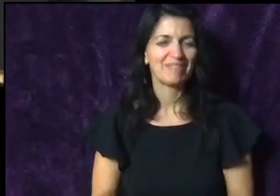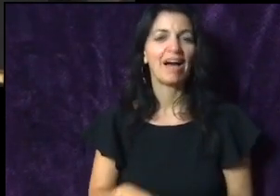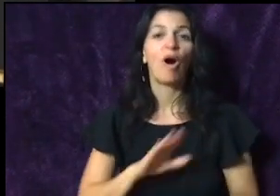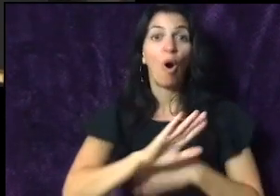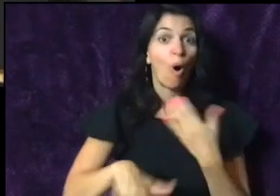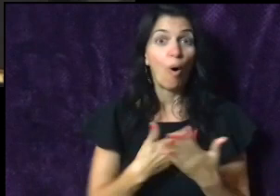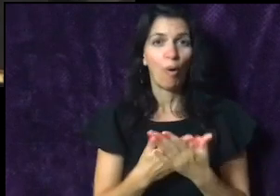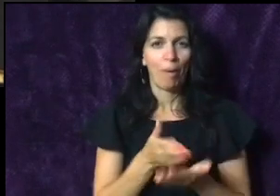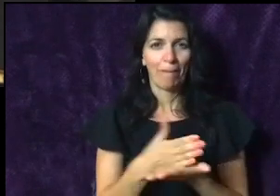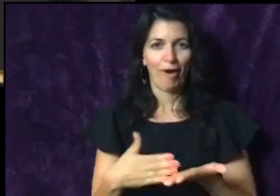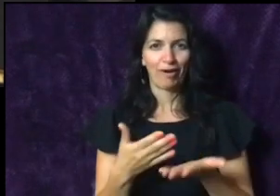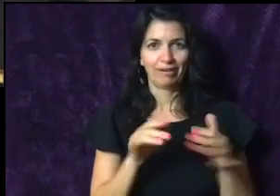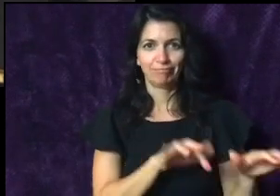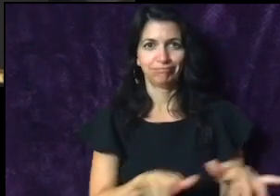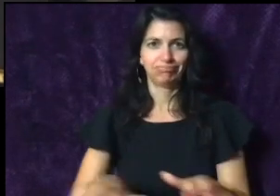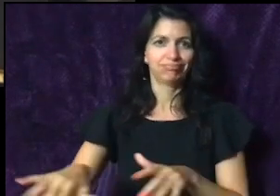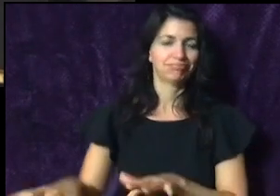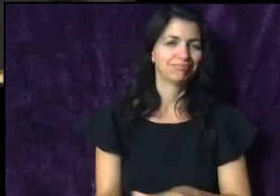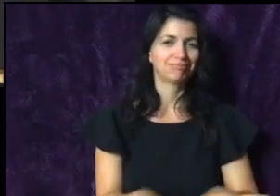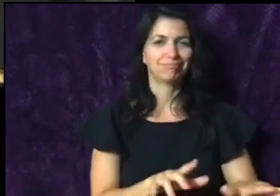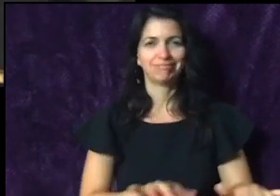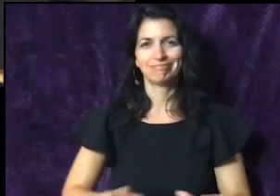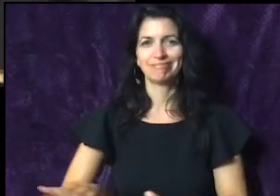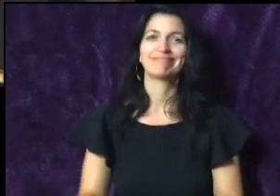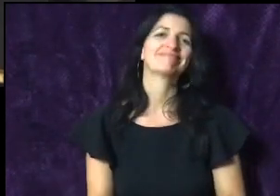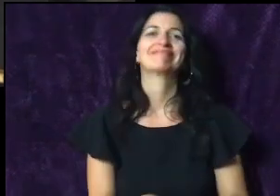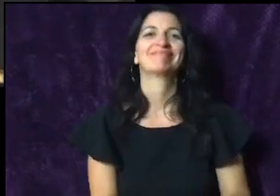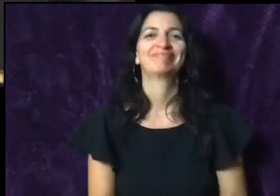whole piano part too. It goes like this.